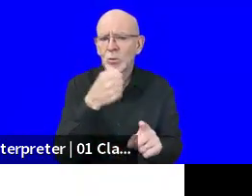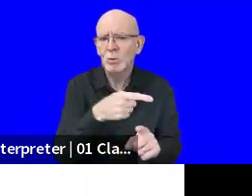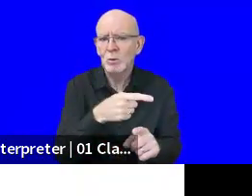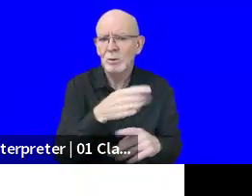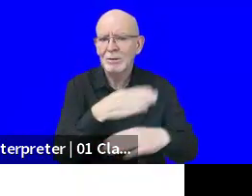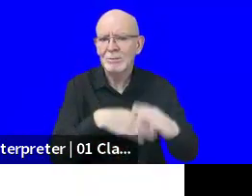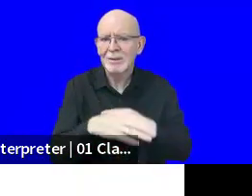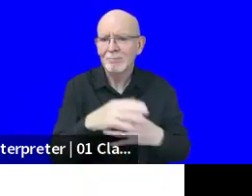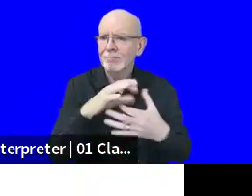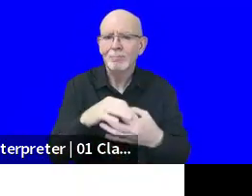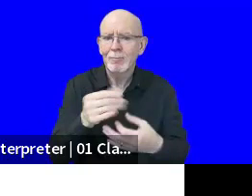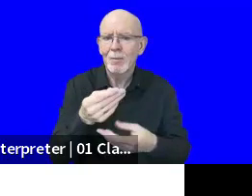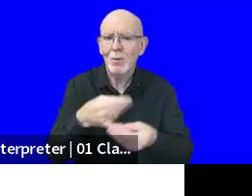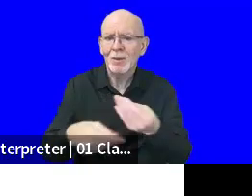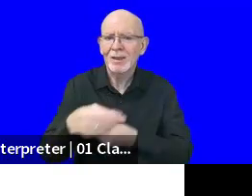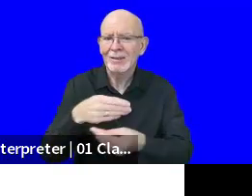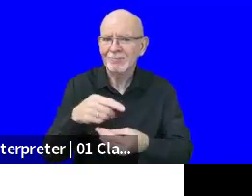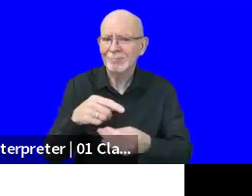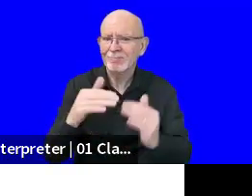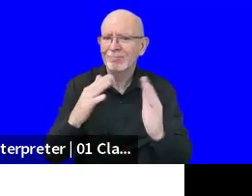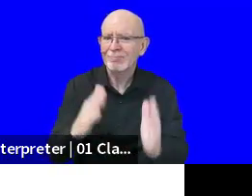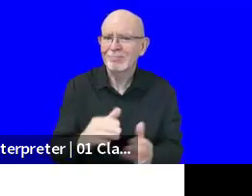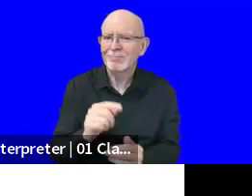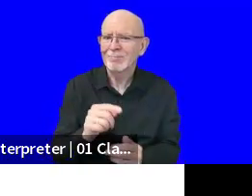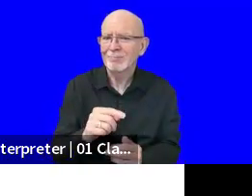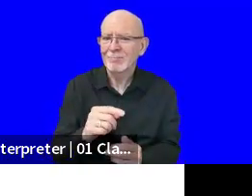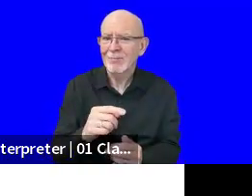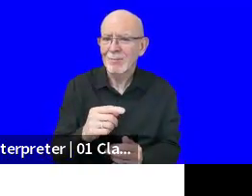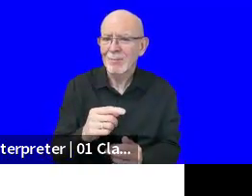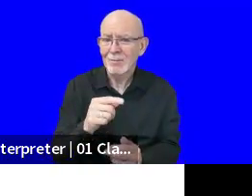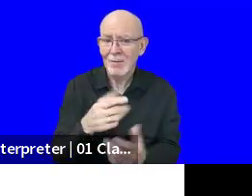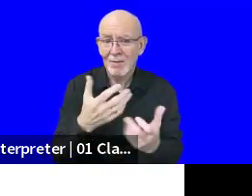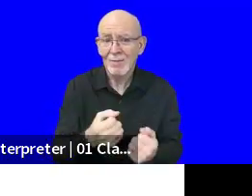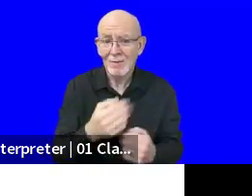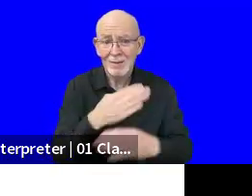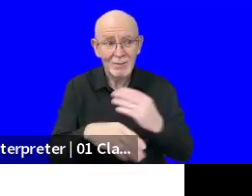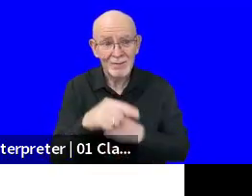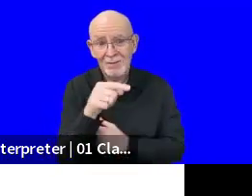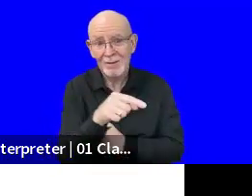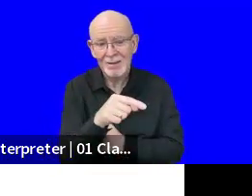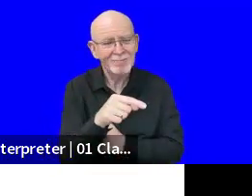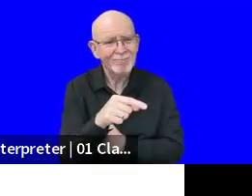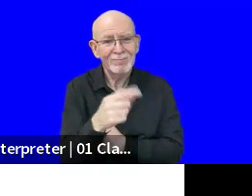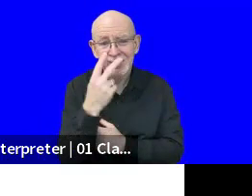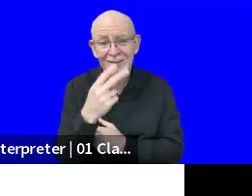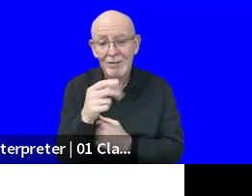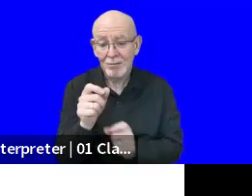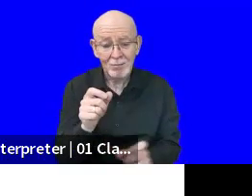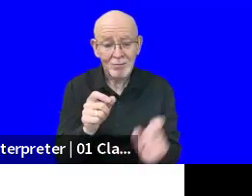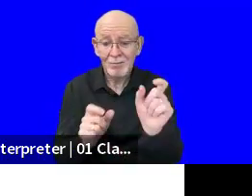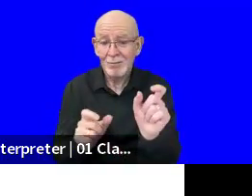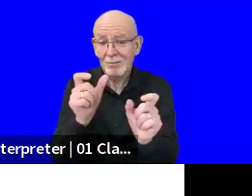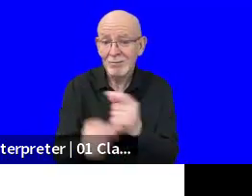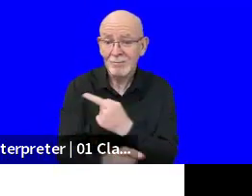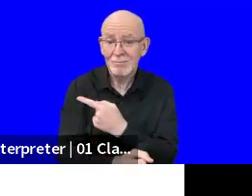a blue bar and an orange bar representing two households, one with and one without a member with a disability.